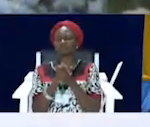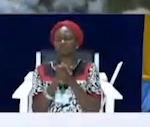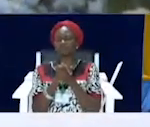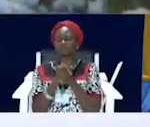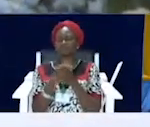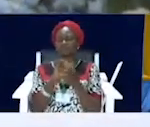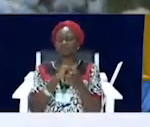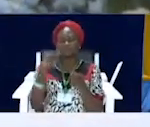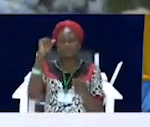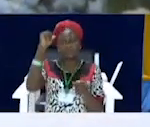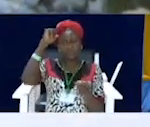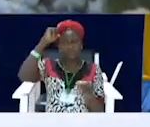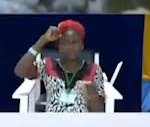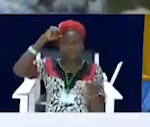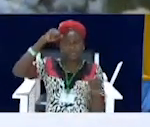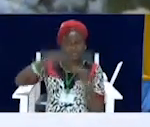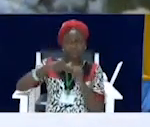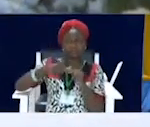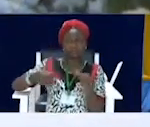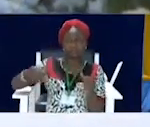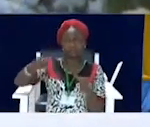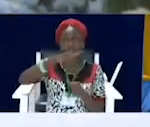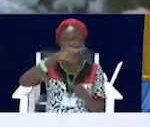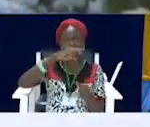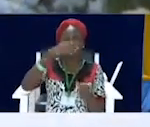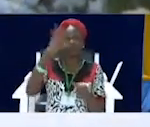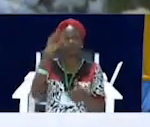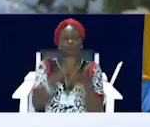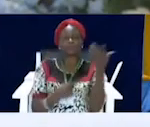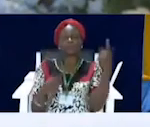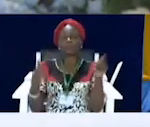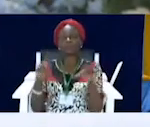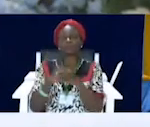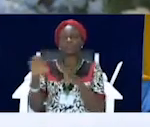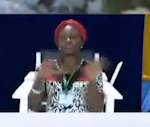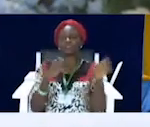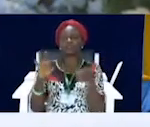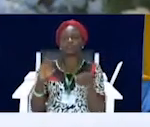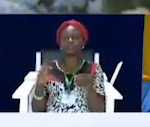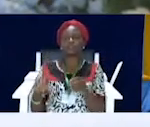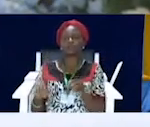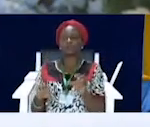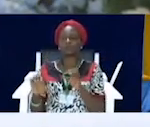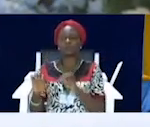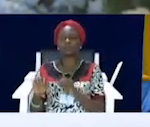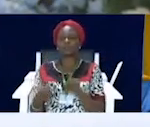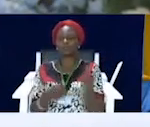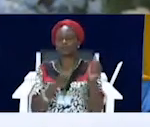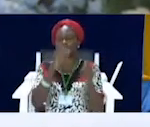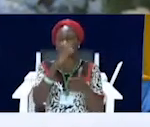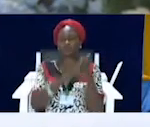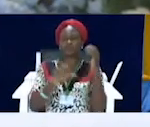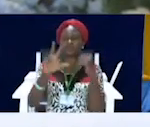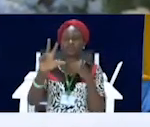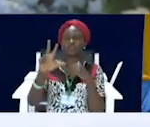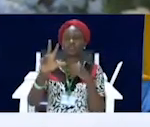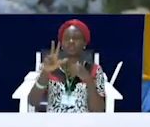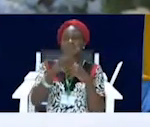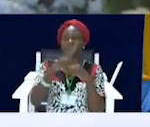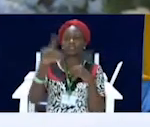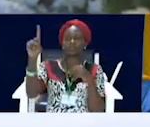I should remind you of what happened in Acts of the Apostles, chapter 3, from verse 1 to 11.